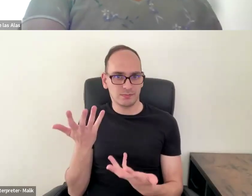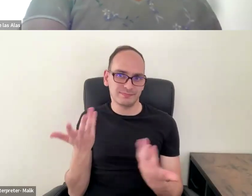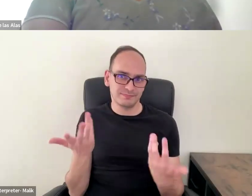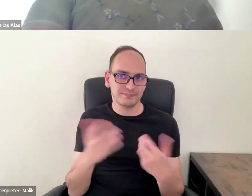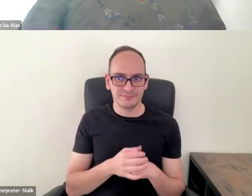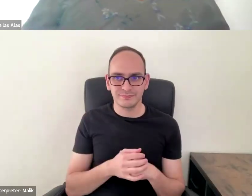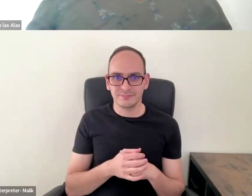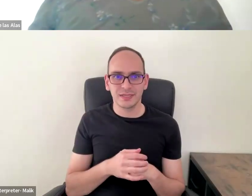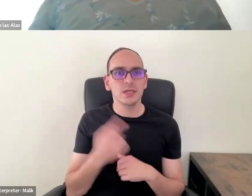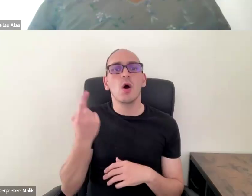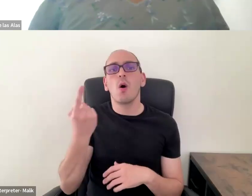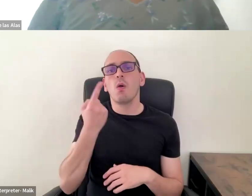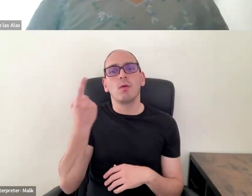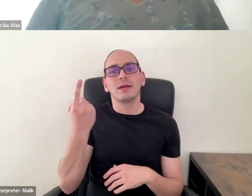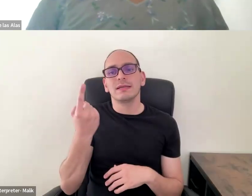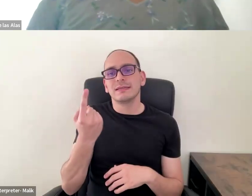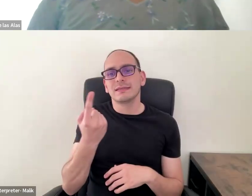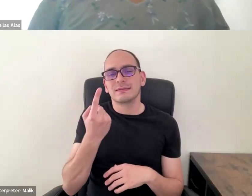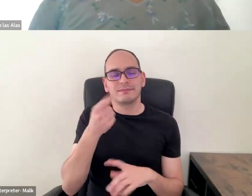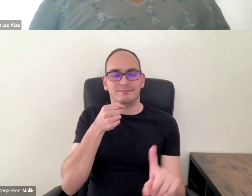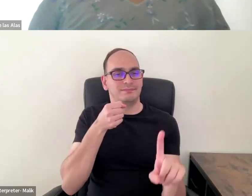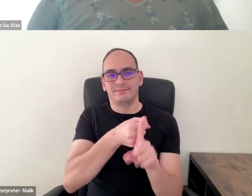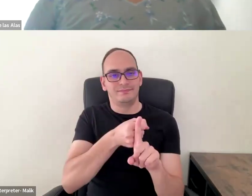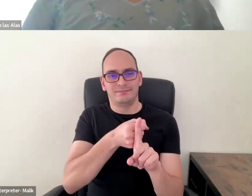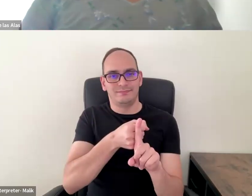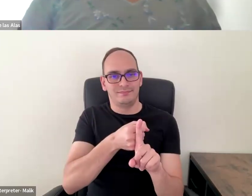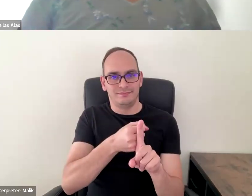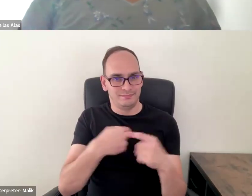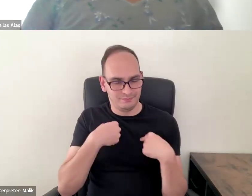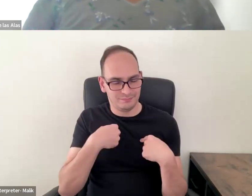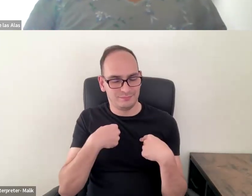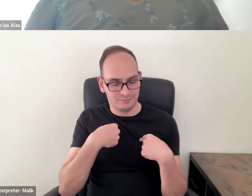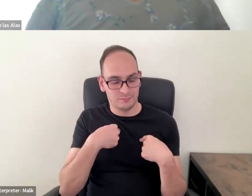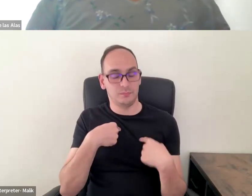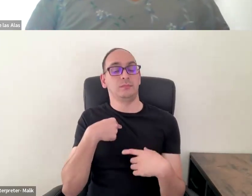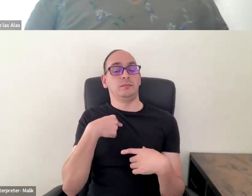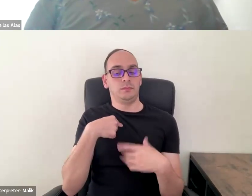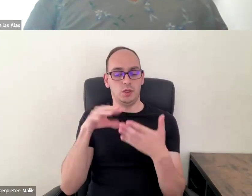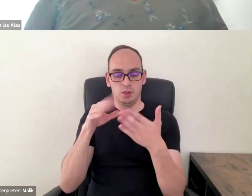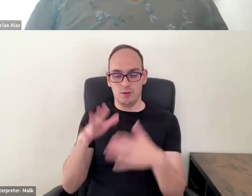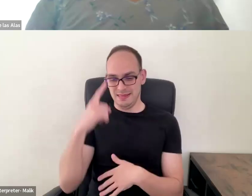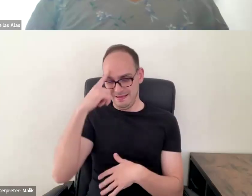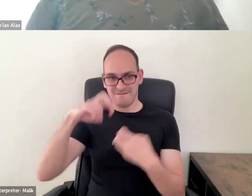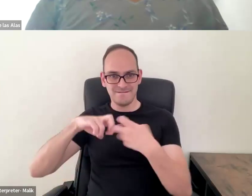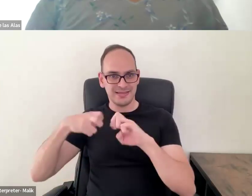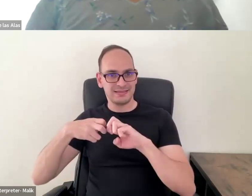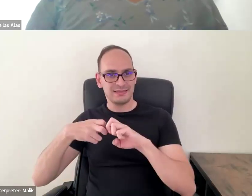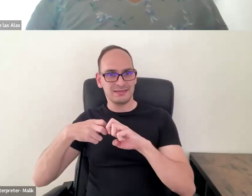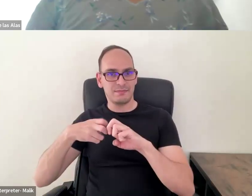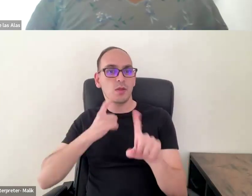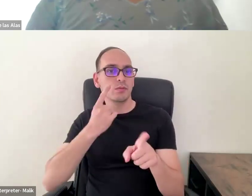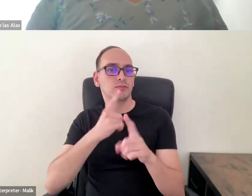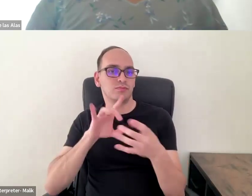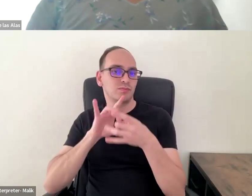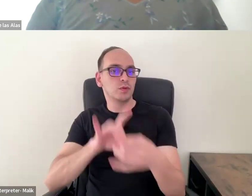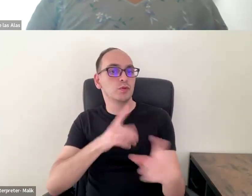Yeah, it always strikes me that like students think that physics is about right